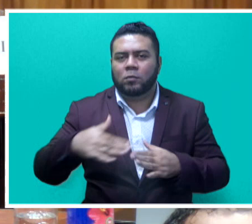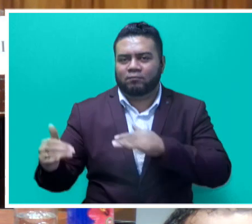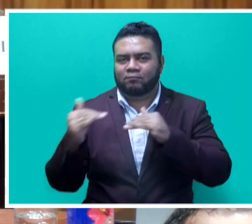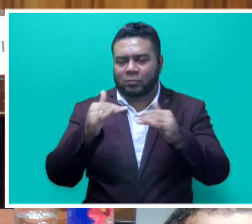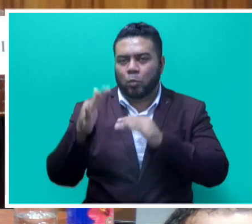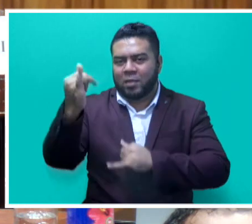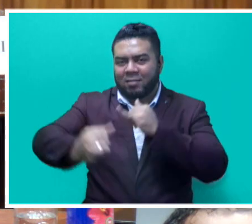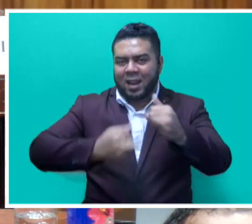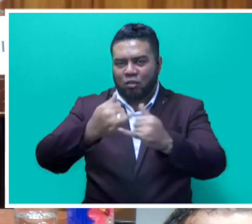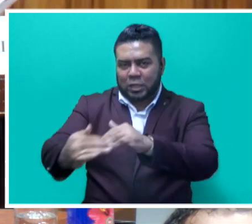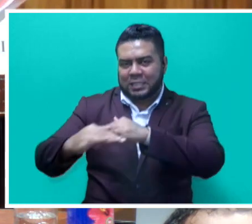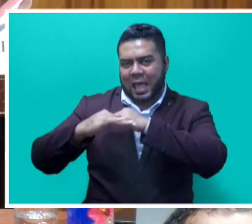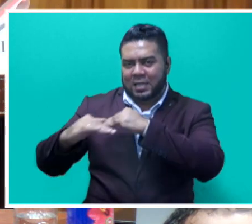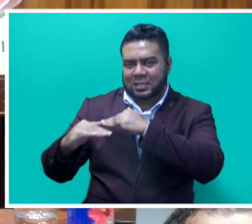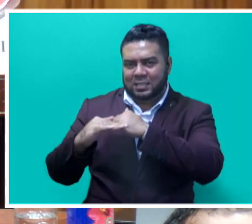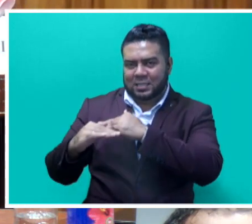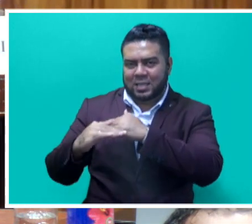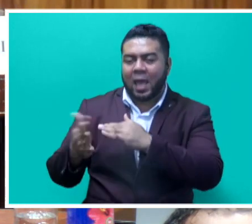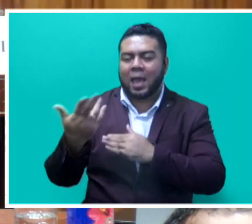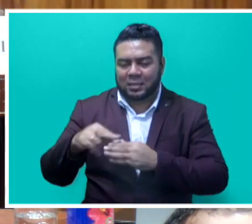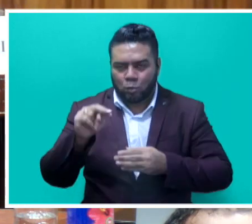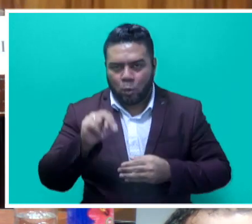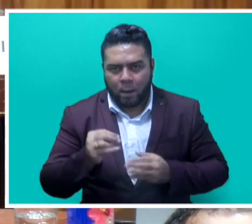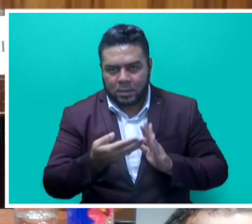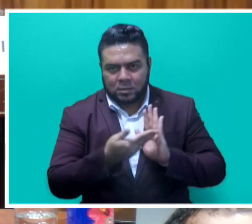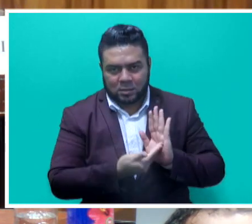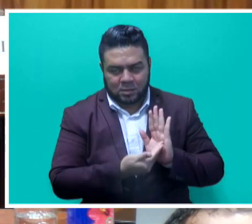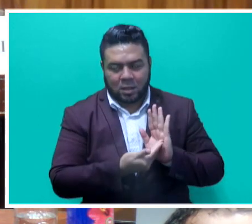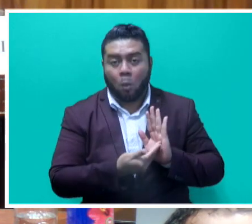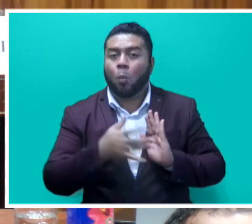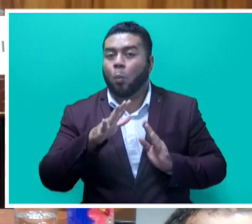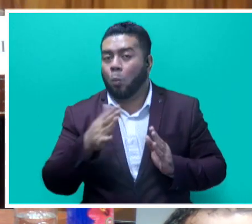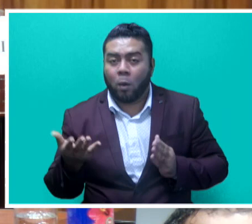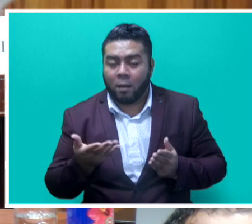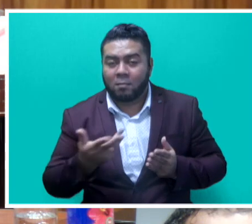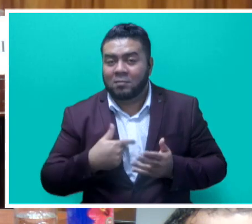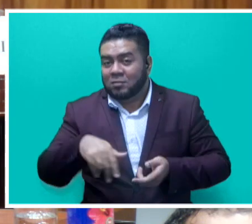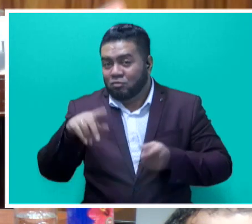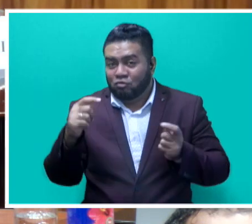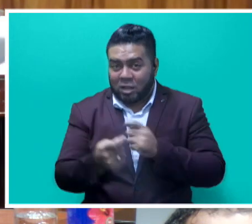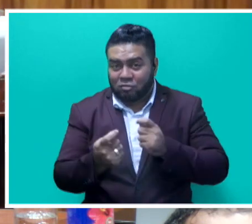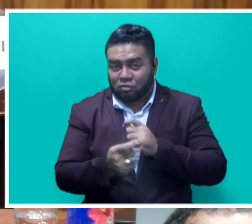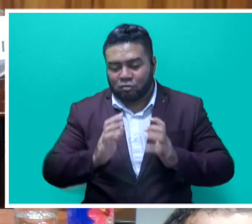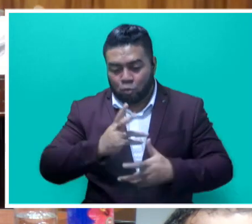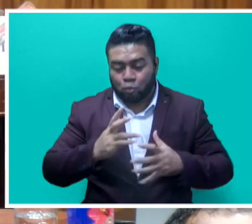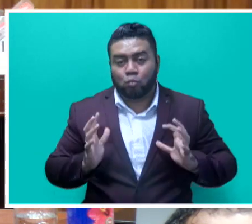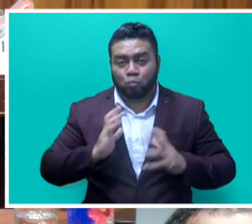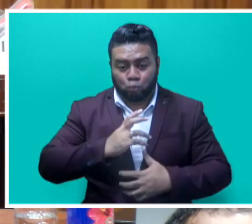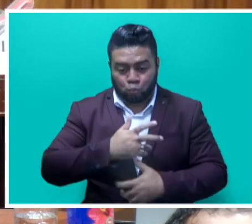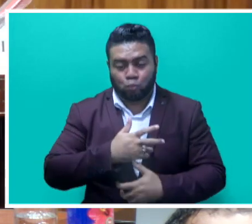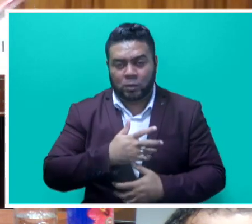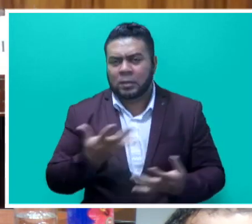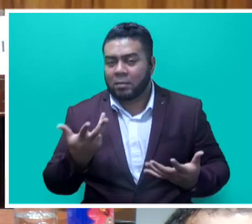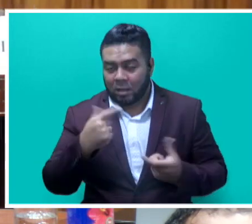with international standards and its requirements, whereby changing, and that's the ongoing